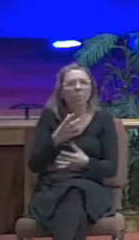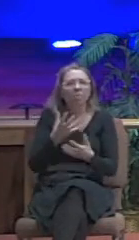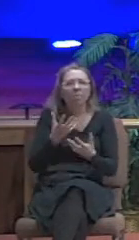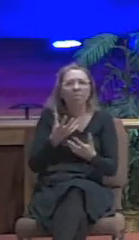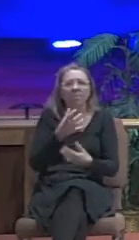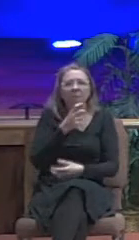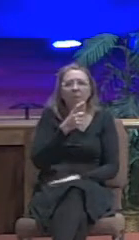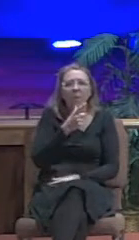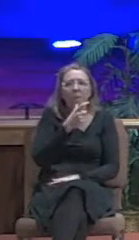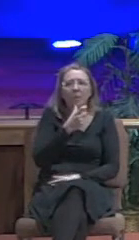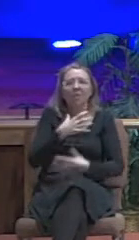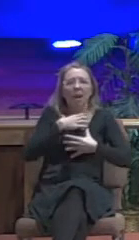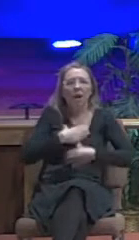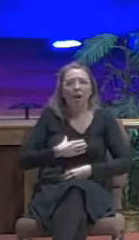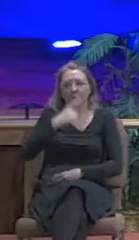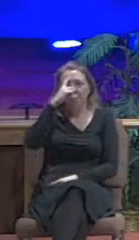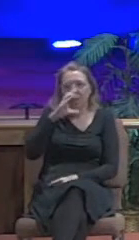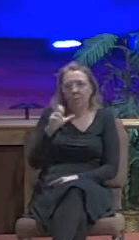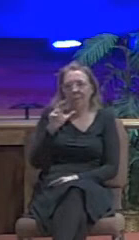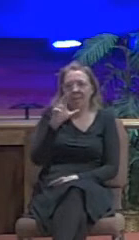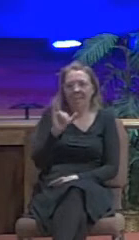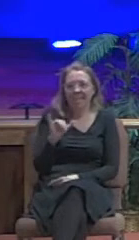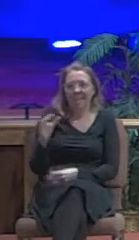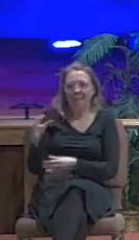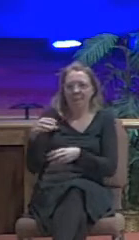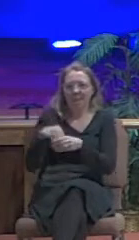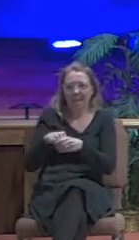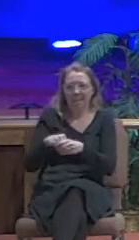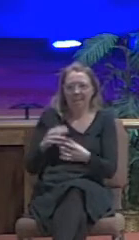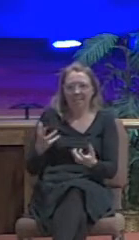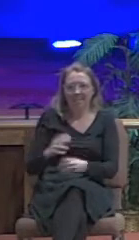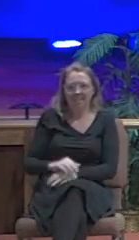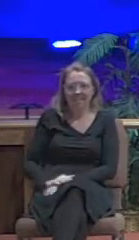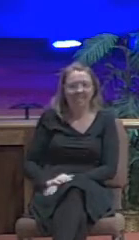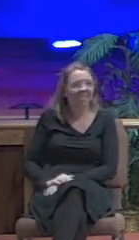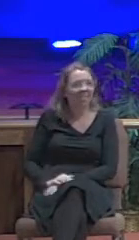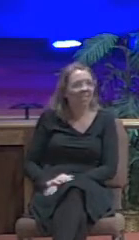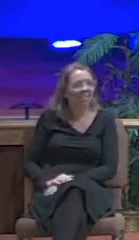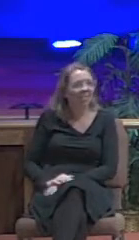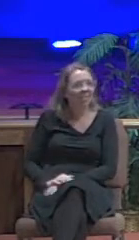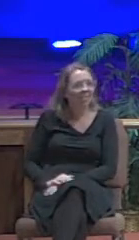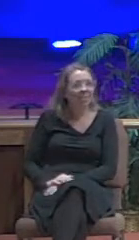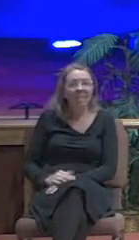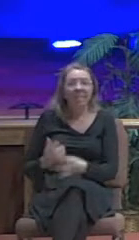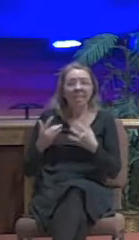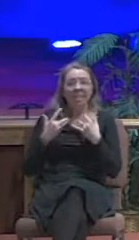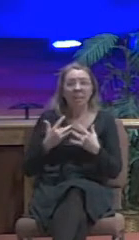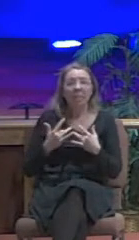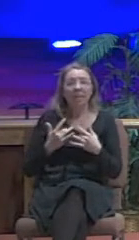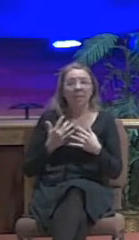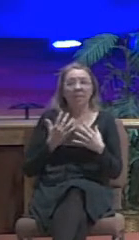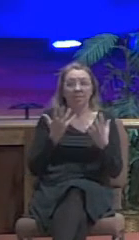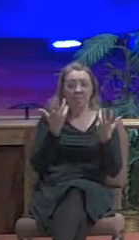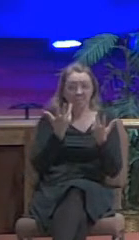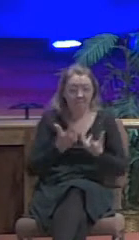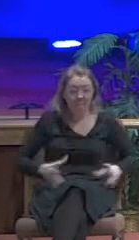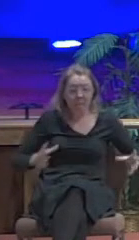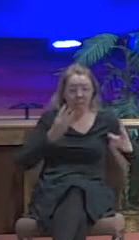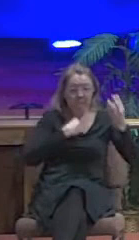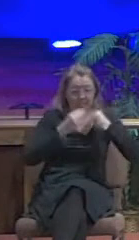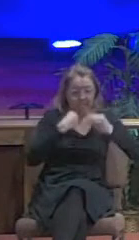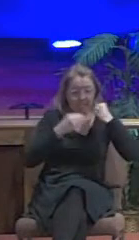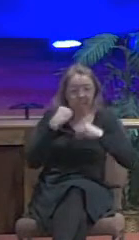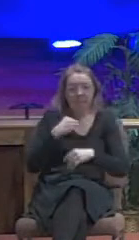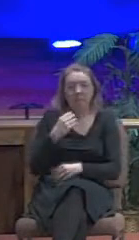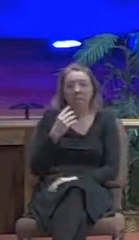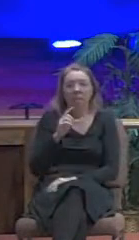You're all laughing. Why? Because usually we have to roll out of here because we're so full of trying everyone else's food. And that's